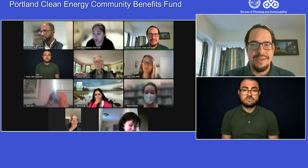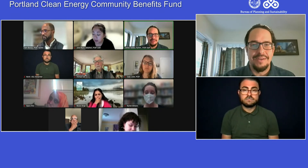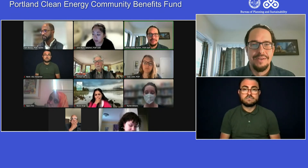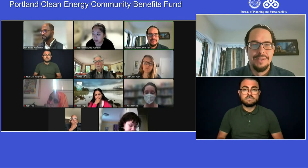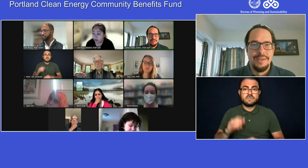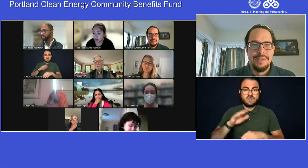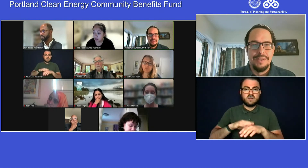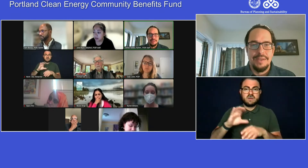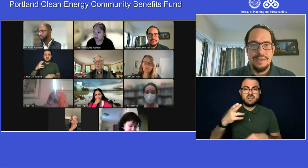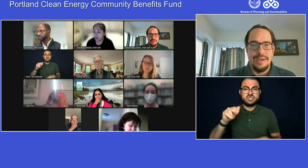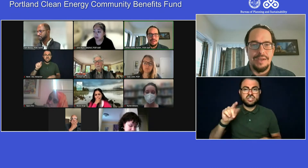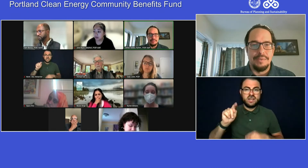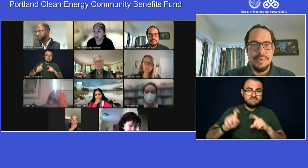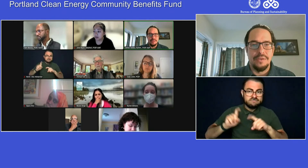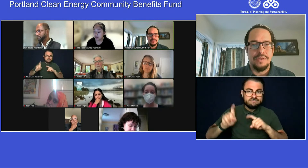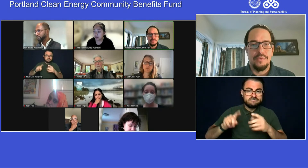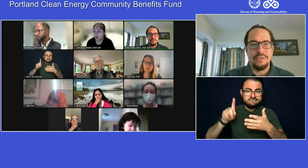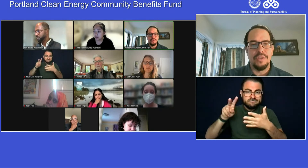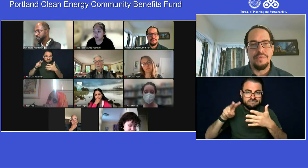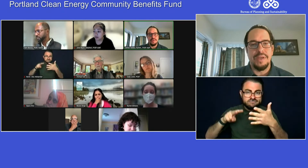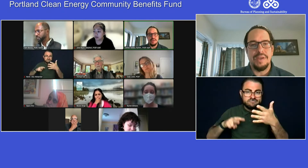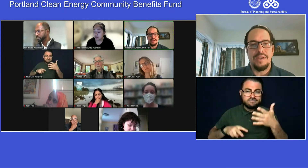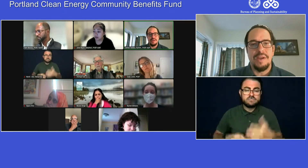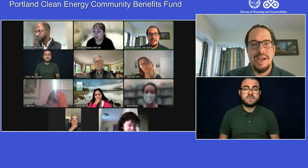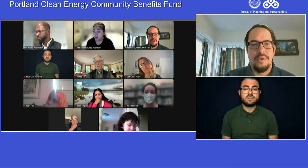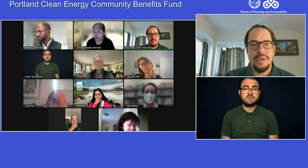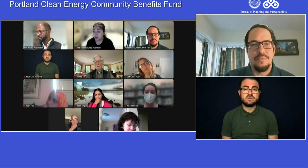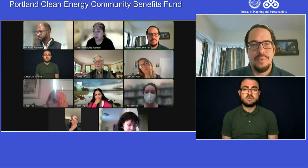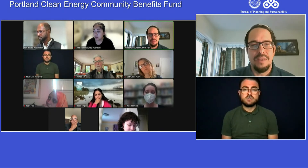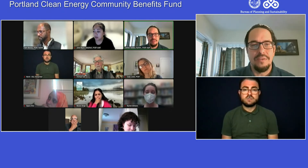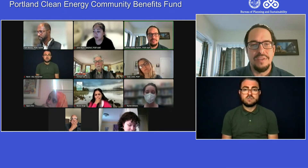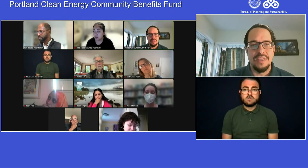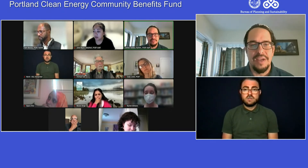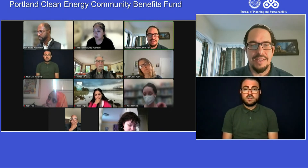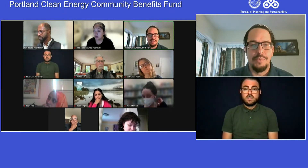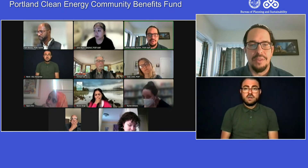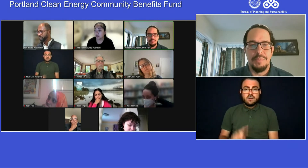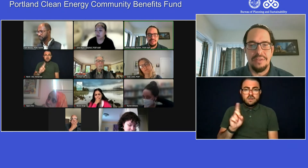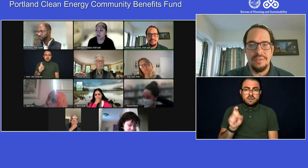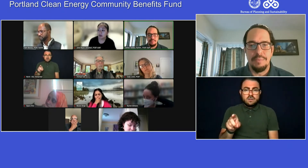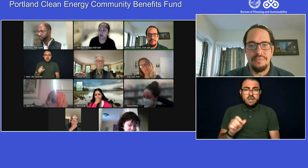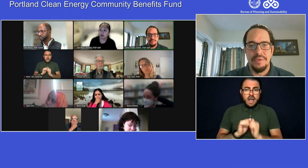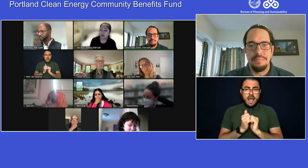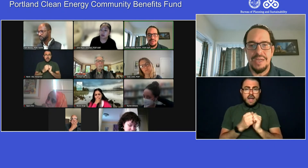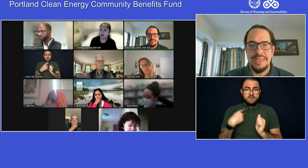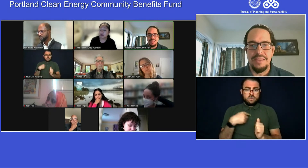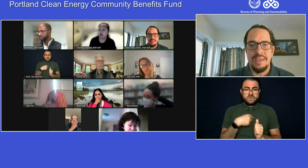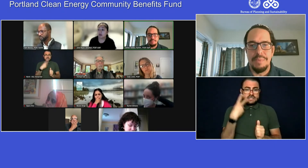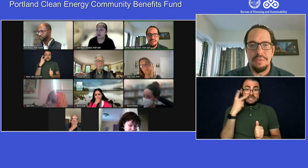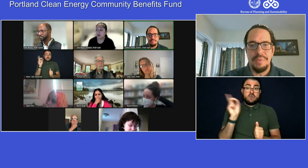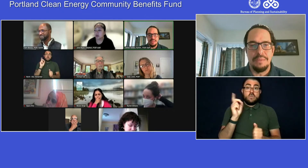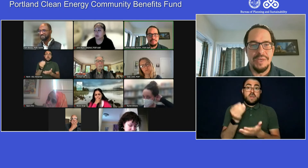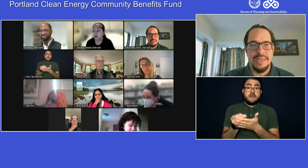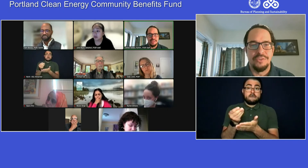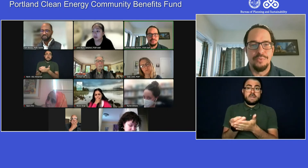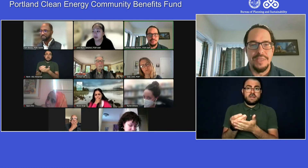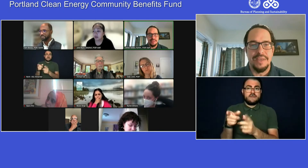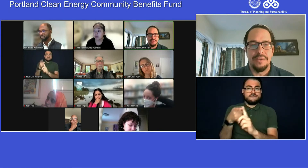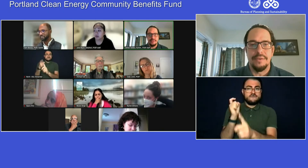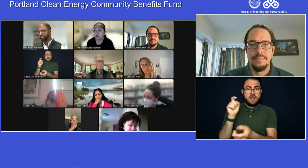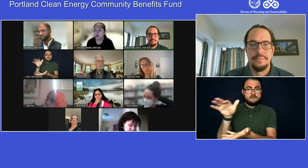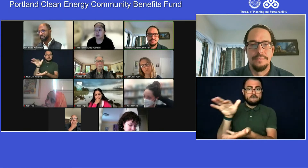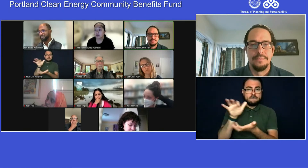go back there. A question of how can we see exactly where the money is coming from, i.e. the amount paid by